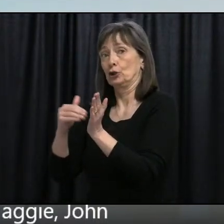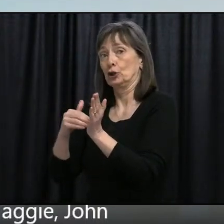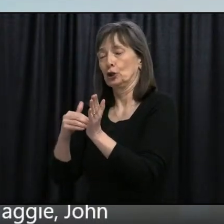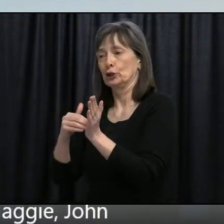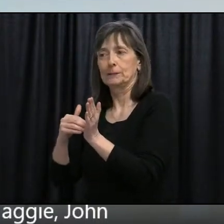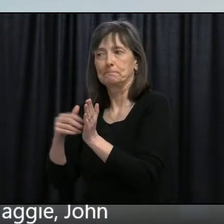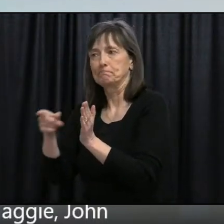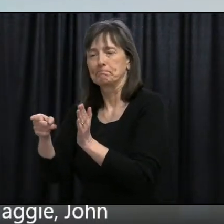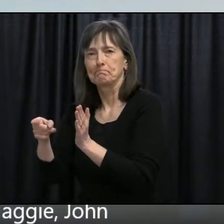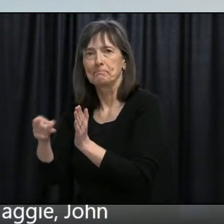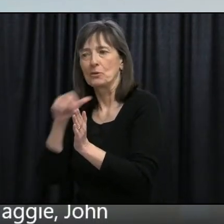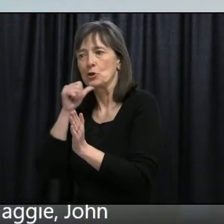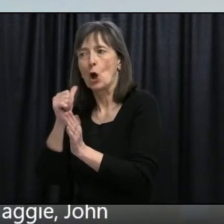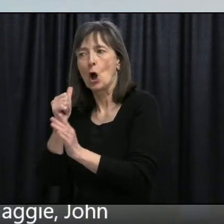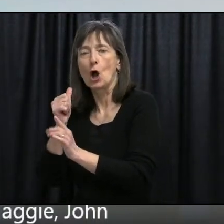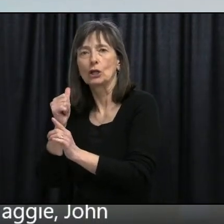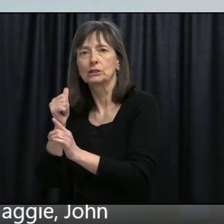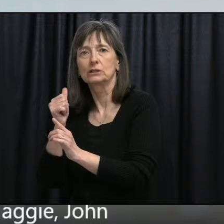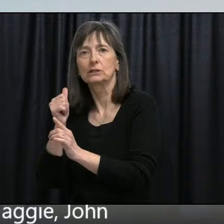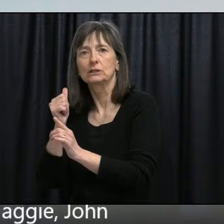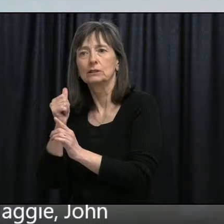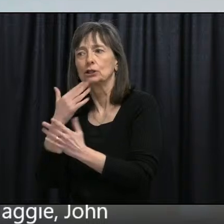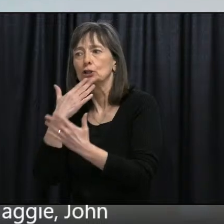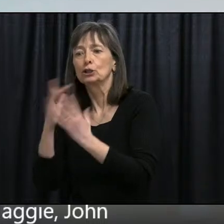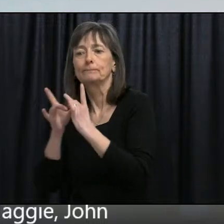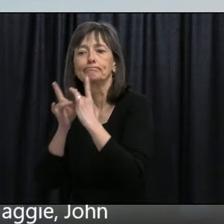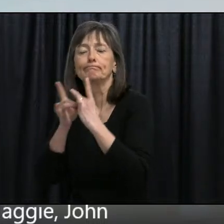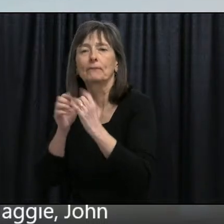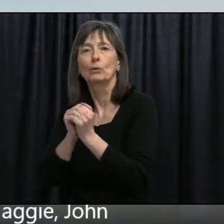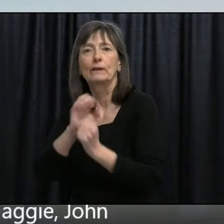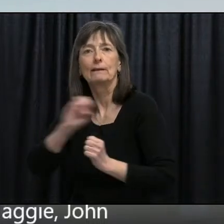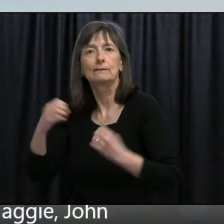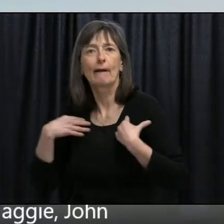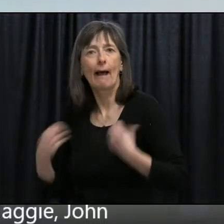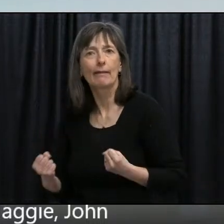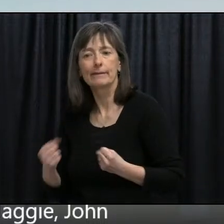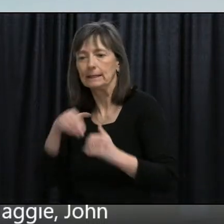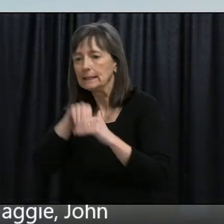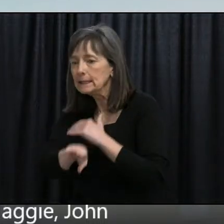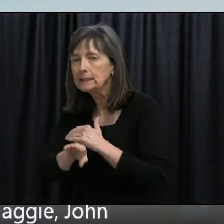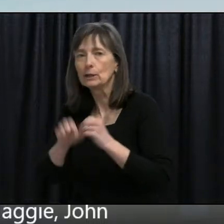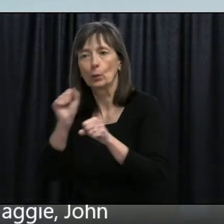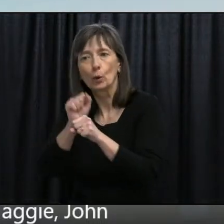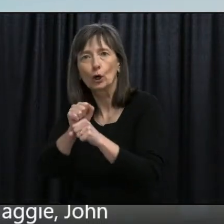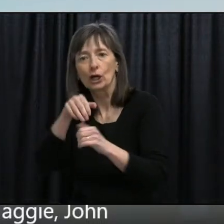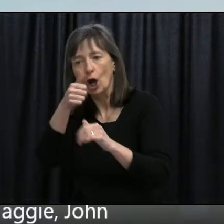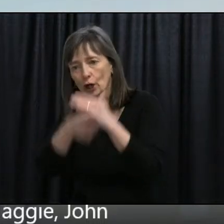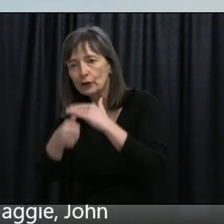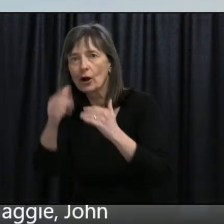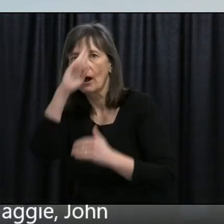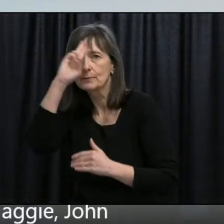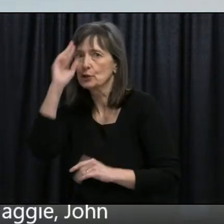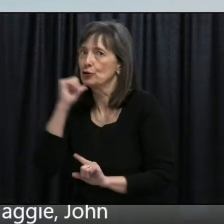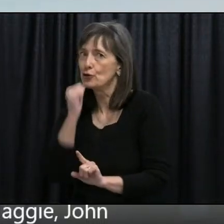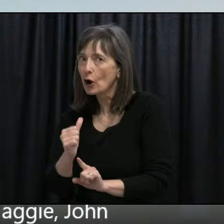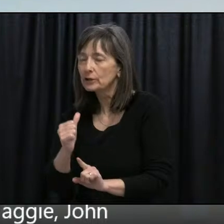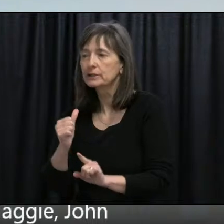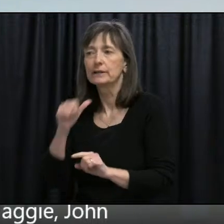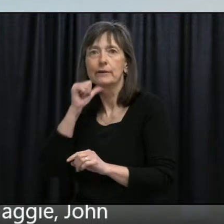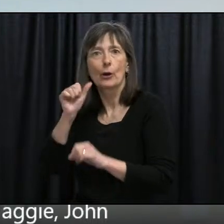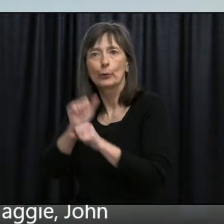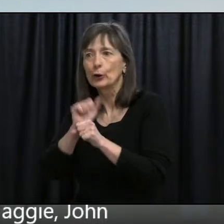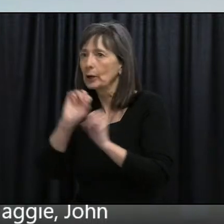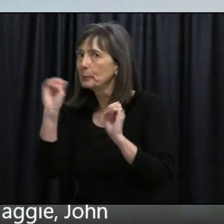little connection directly with Eastern Health facilities and emergency services or emergency